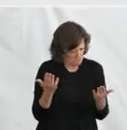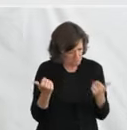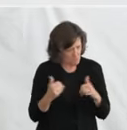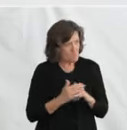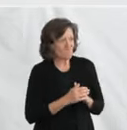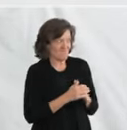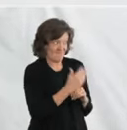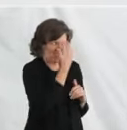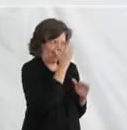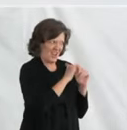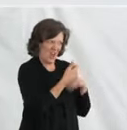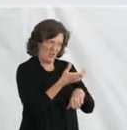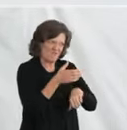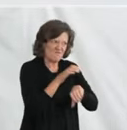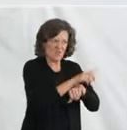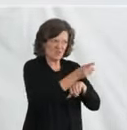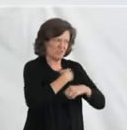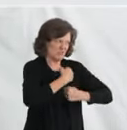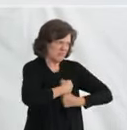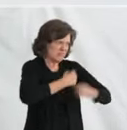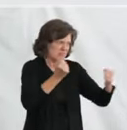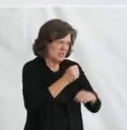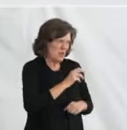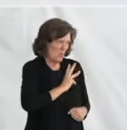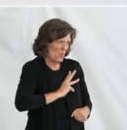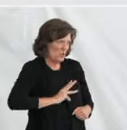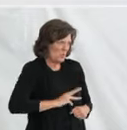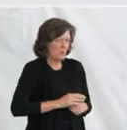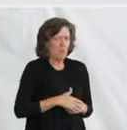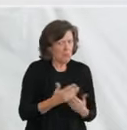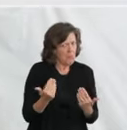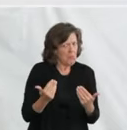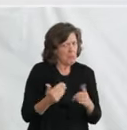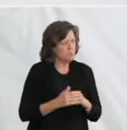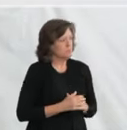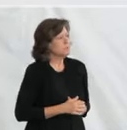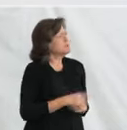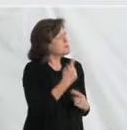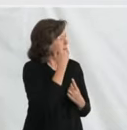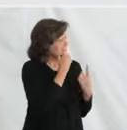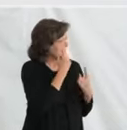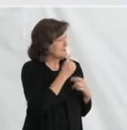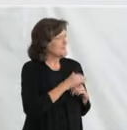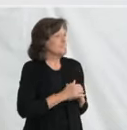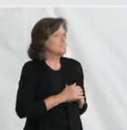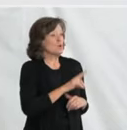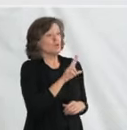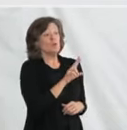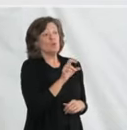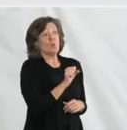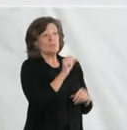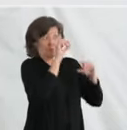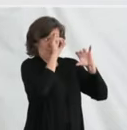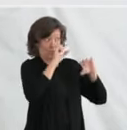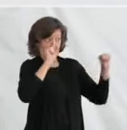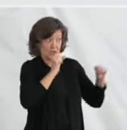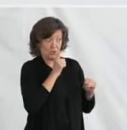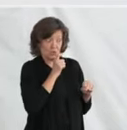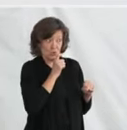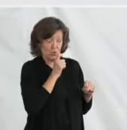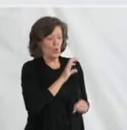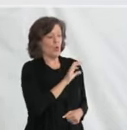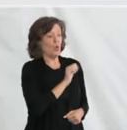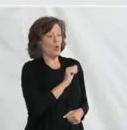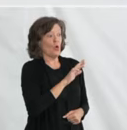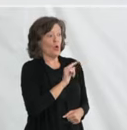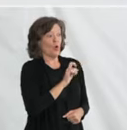said, let me have it. He said, think about it. He said, the president of the United States of America is Jimmy Carter. I said,